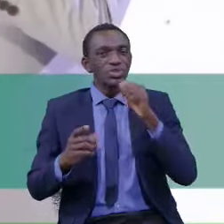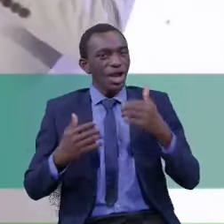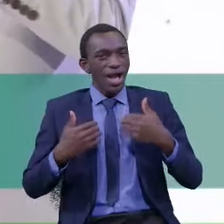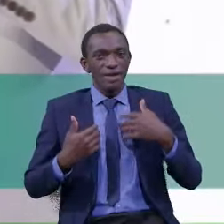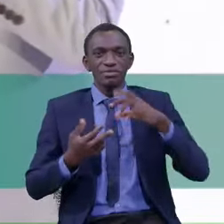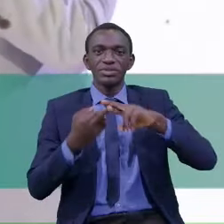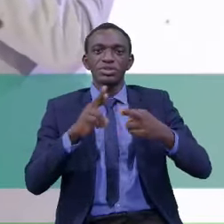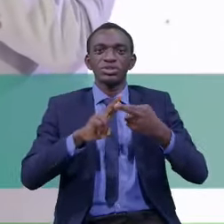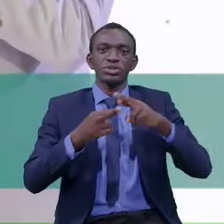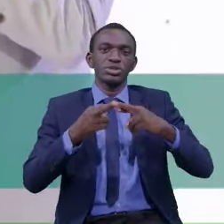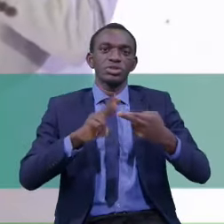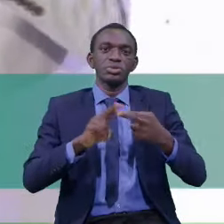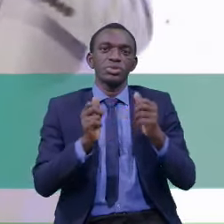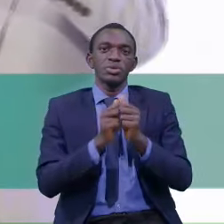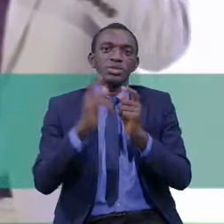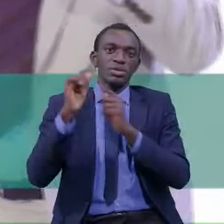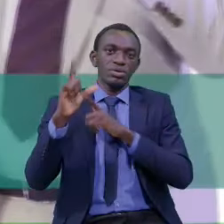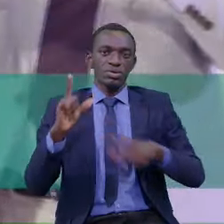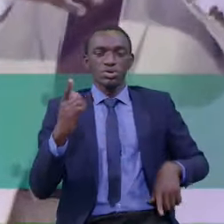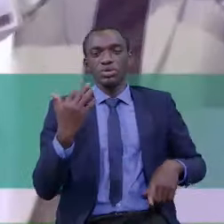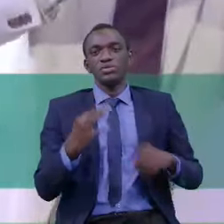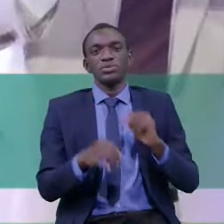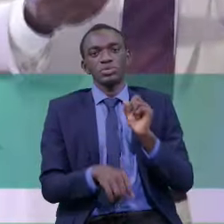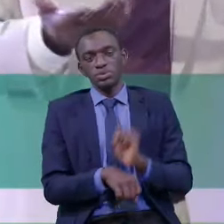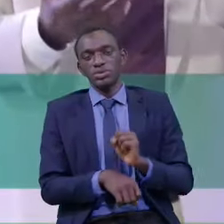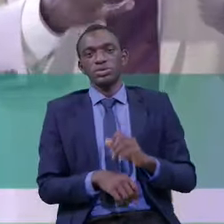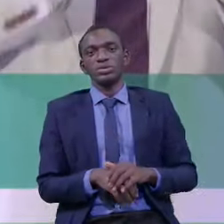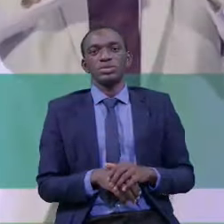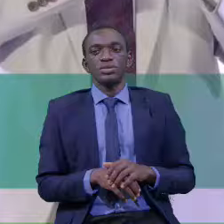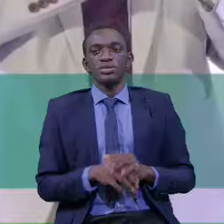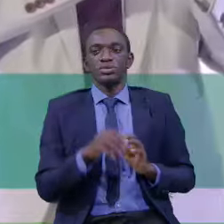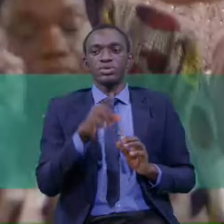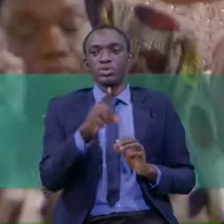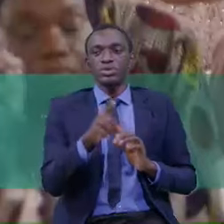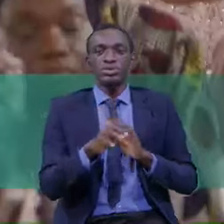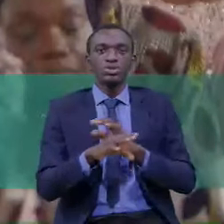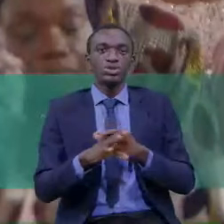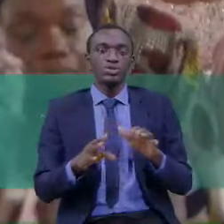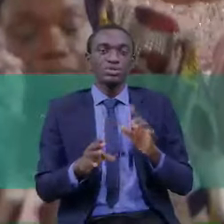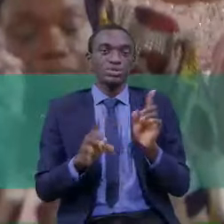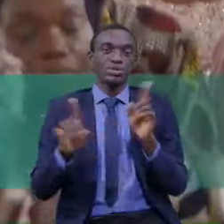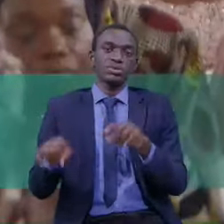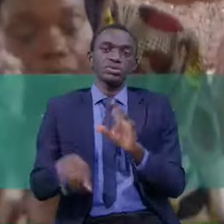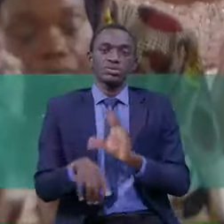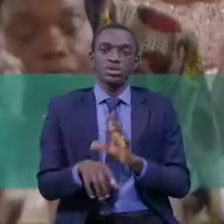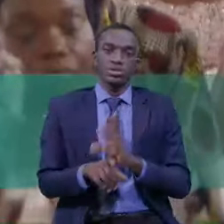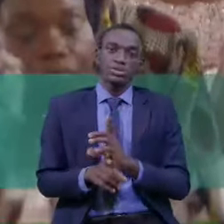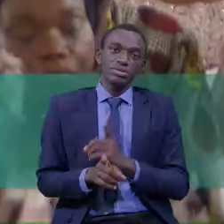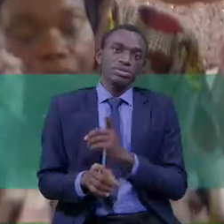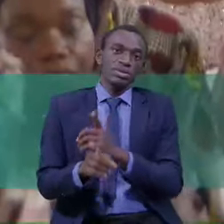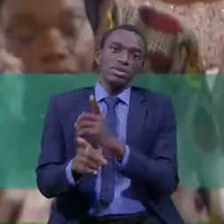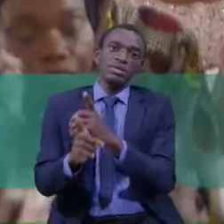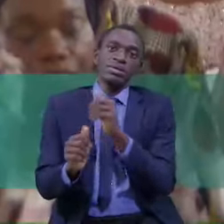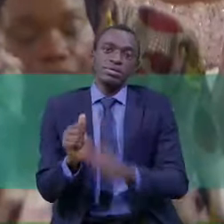the Lord of the work. You go to any regular church, and when you get in, you see